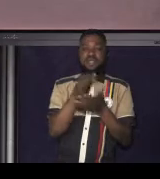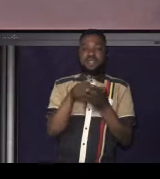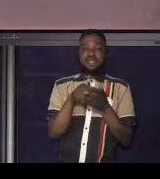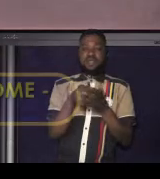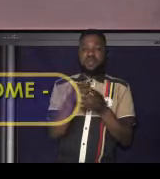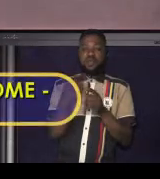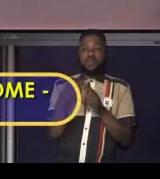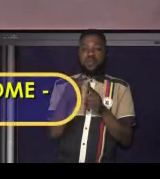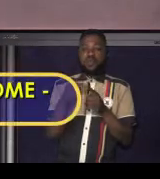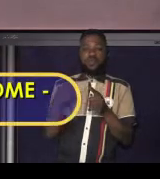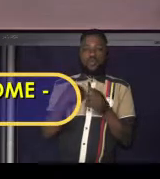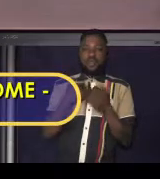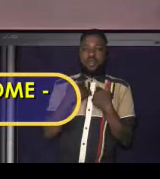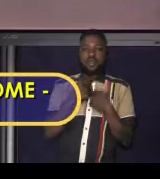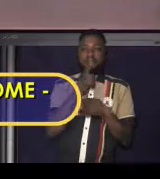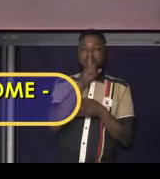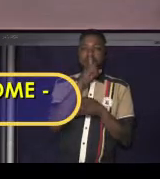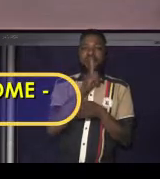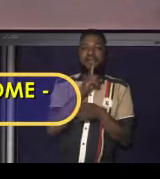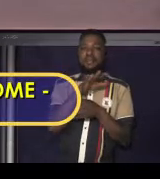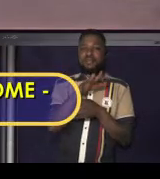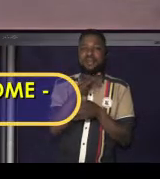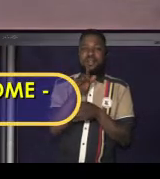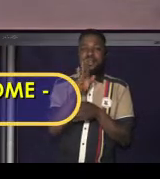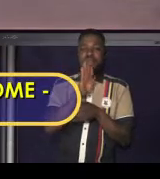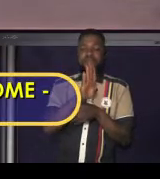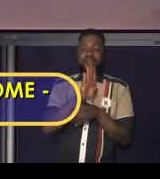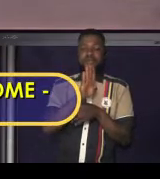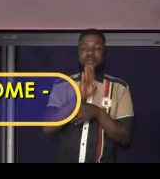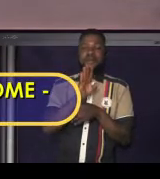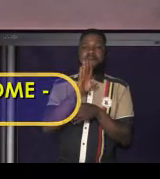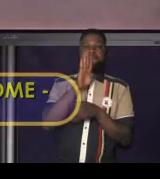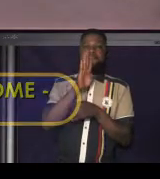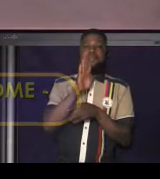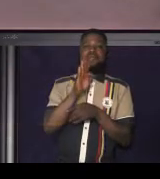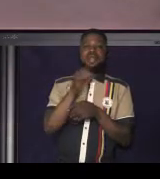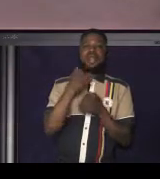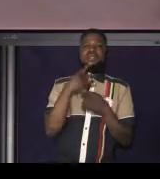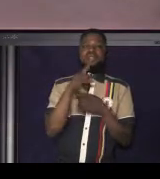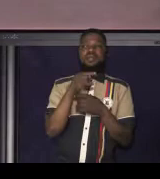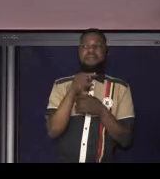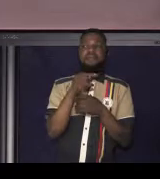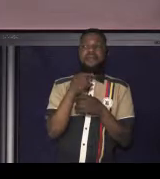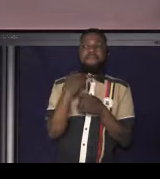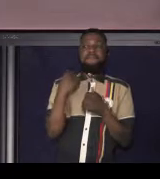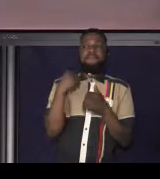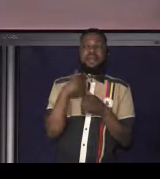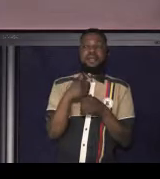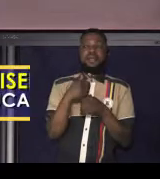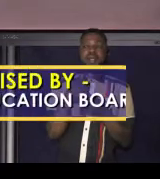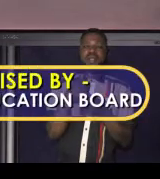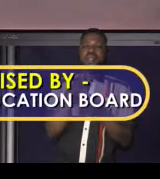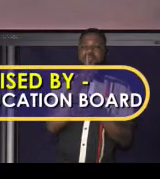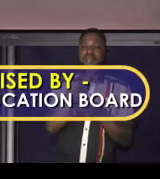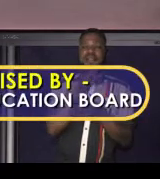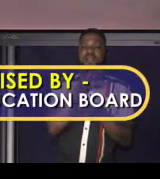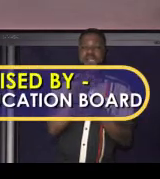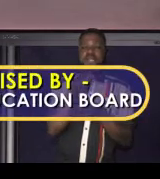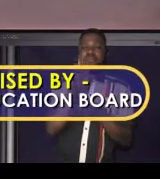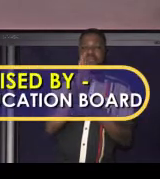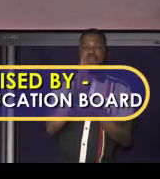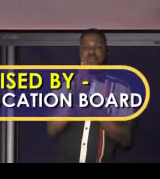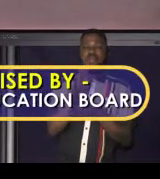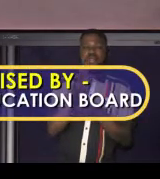In these words, we have silent letter B. B as in bag. Silent letter